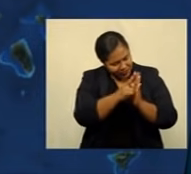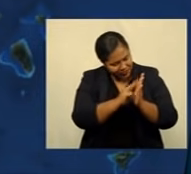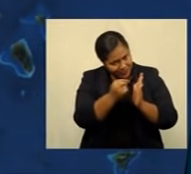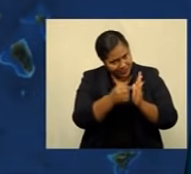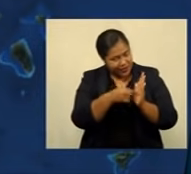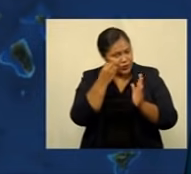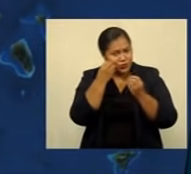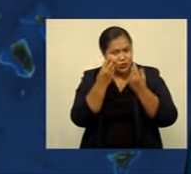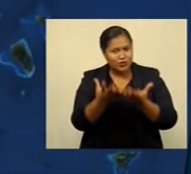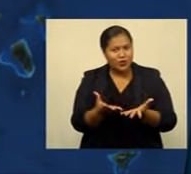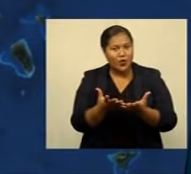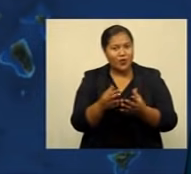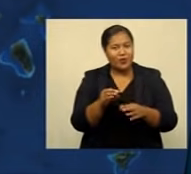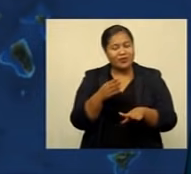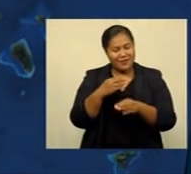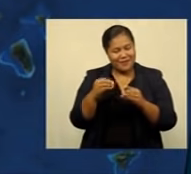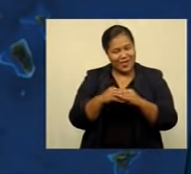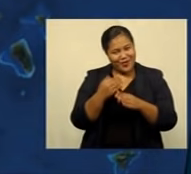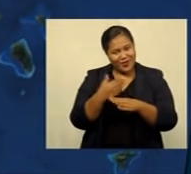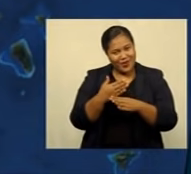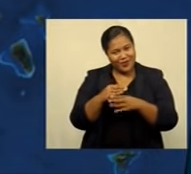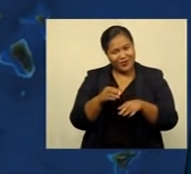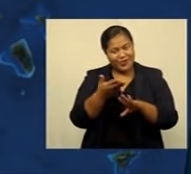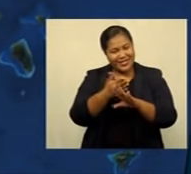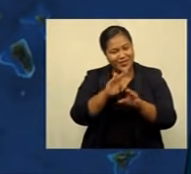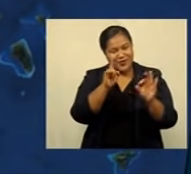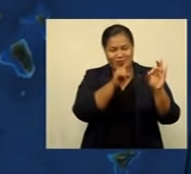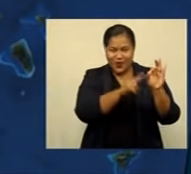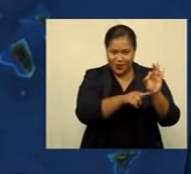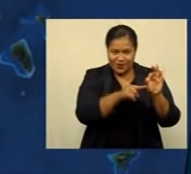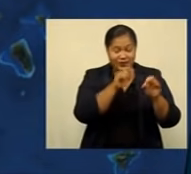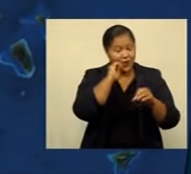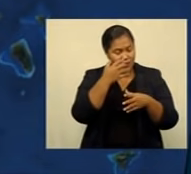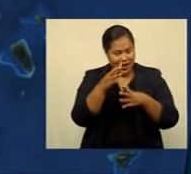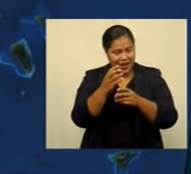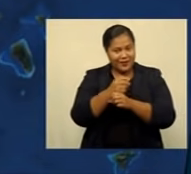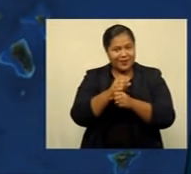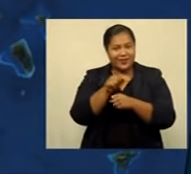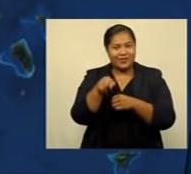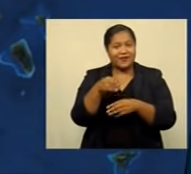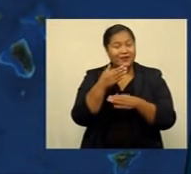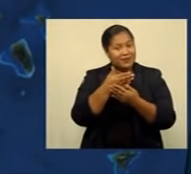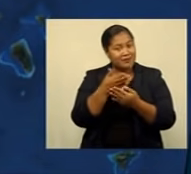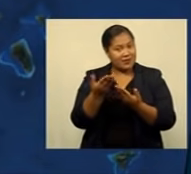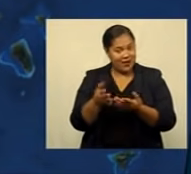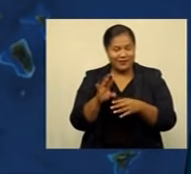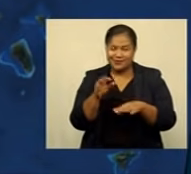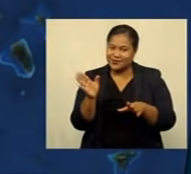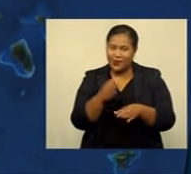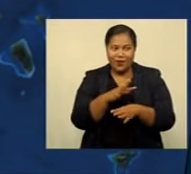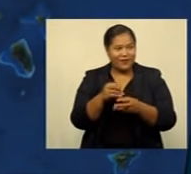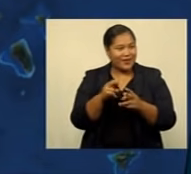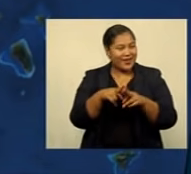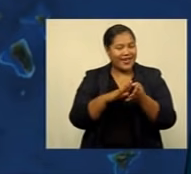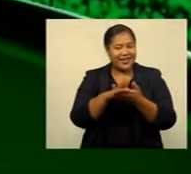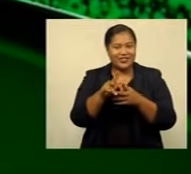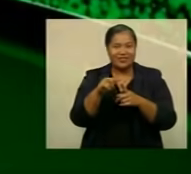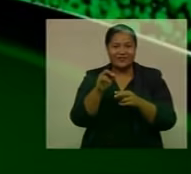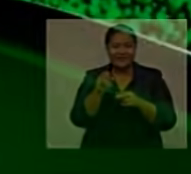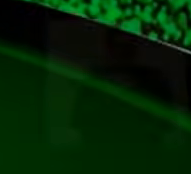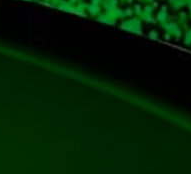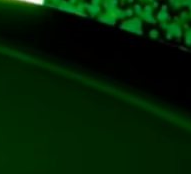the bank's commitment to the new goal. And we will keep you updated on that, but for now, that's all from your HFC Bank. Vinaka.